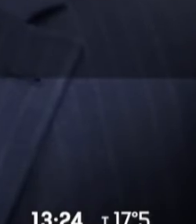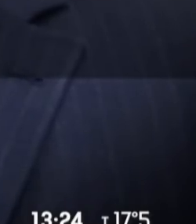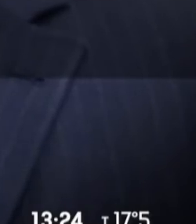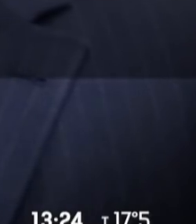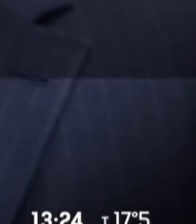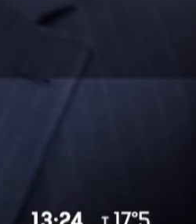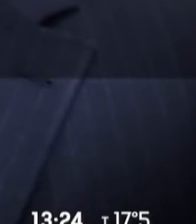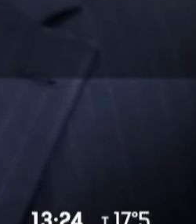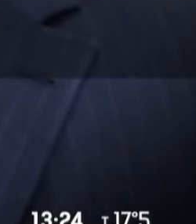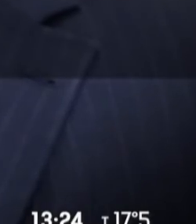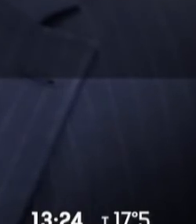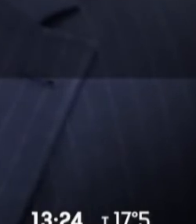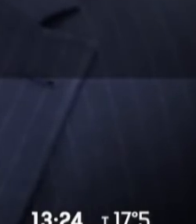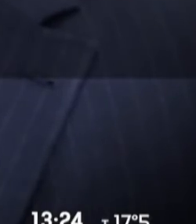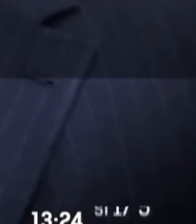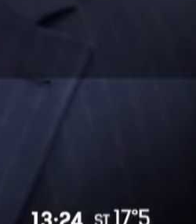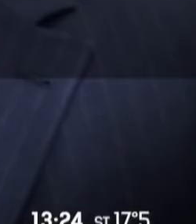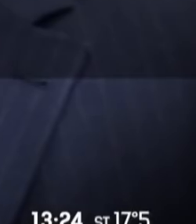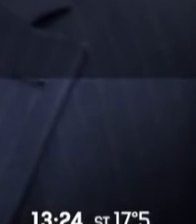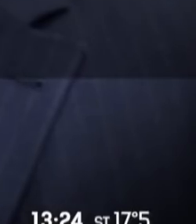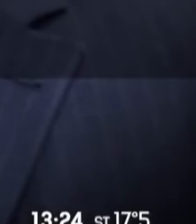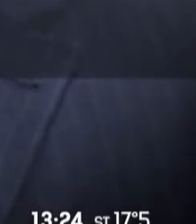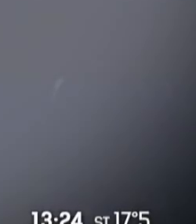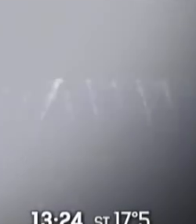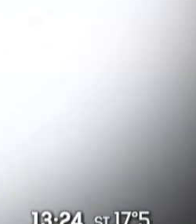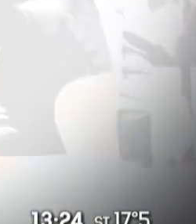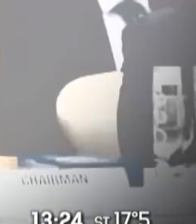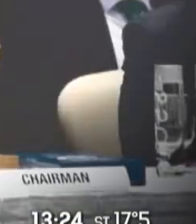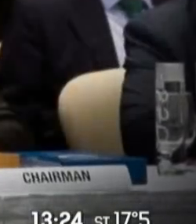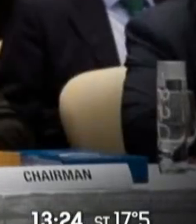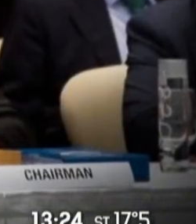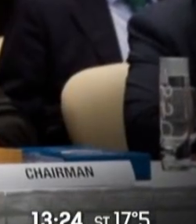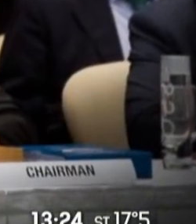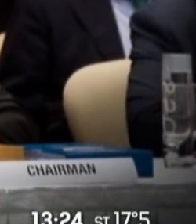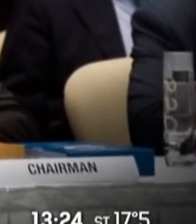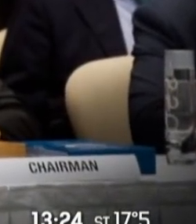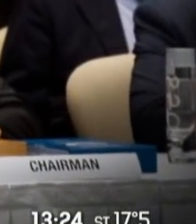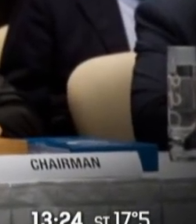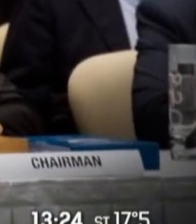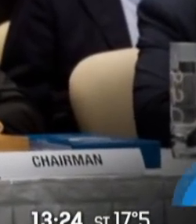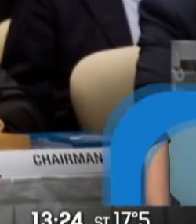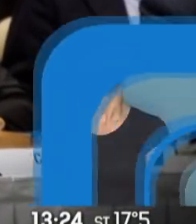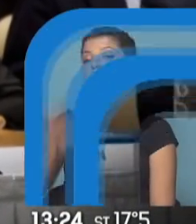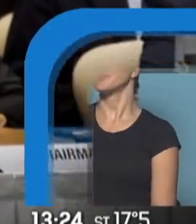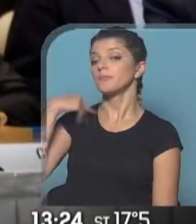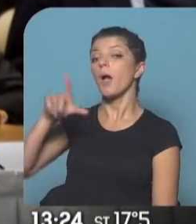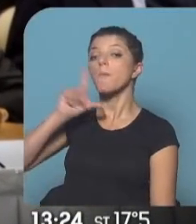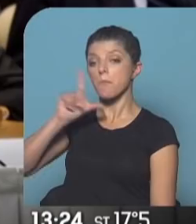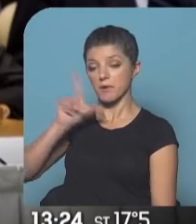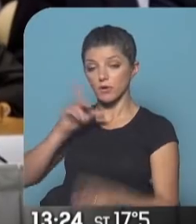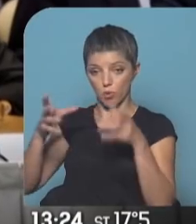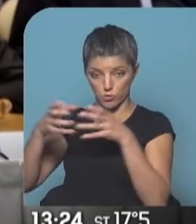with the neighbor of conventional threat. En julio, el Consejo